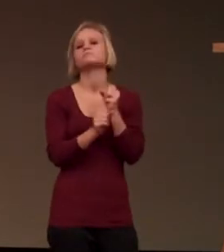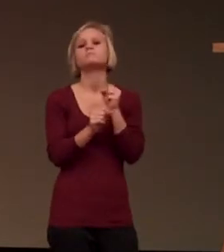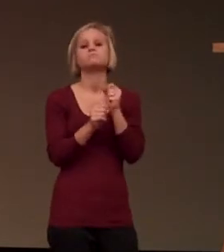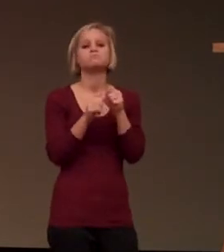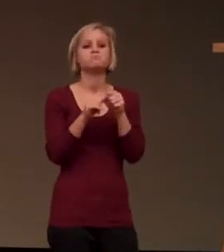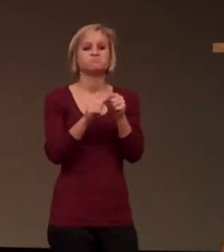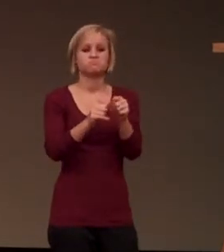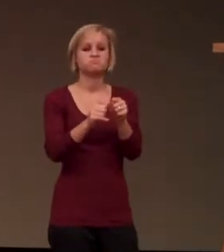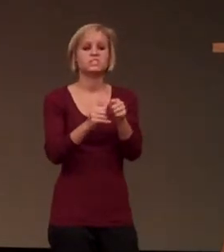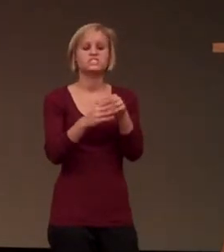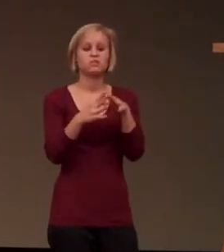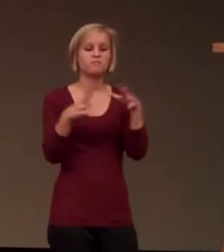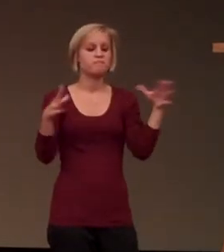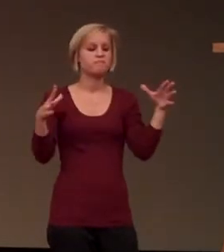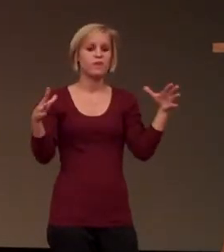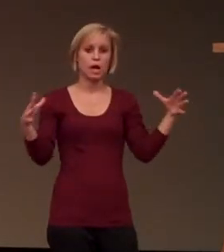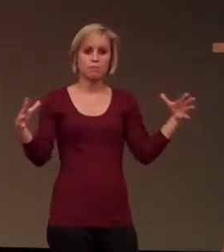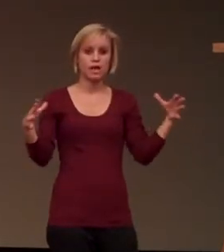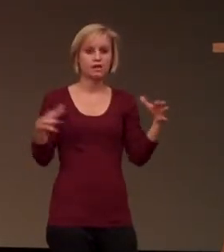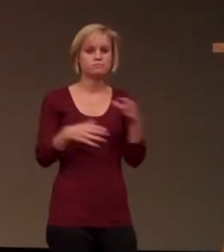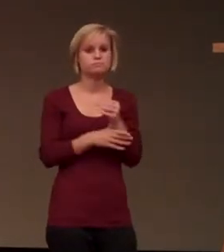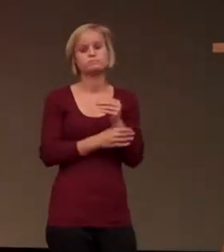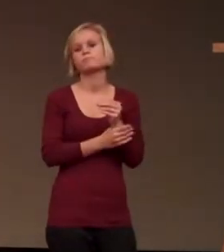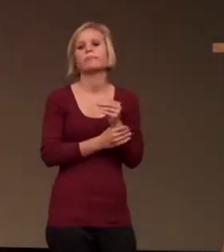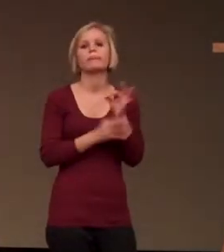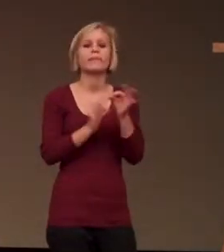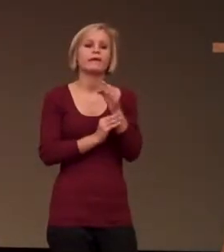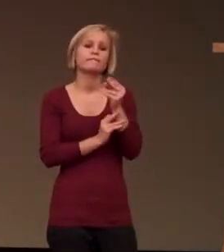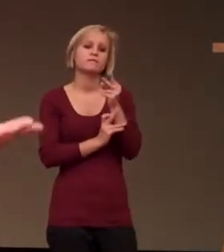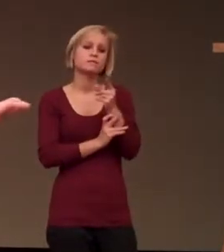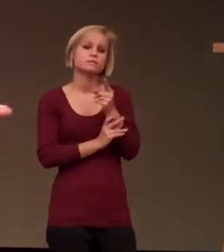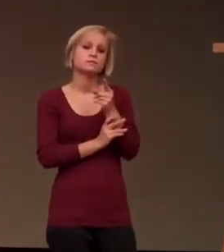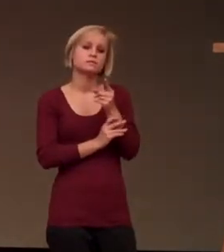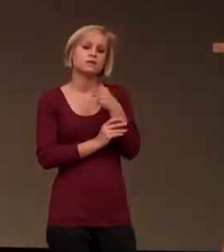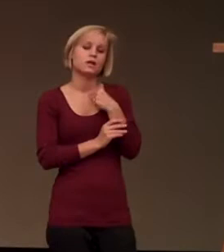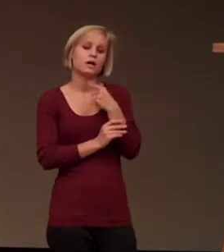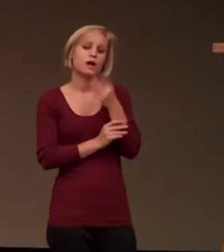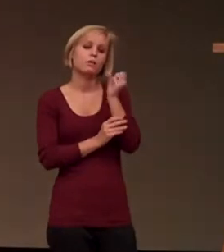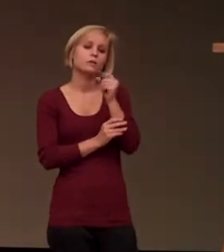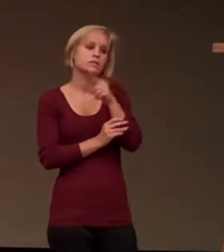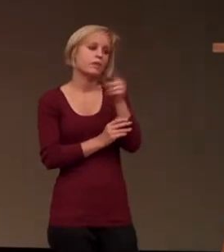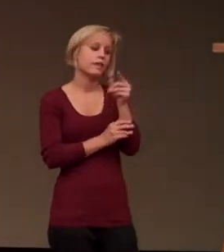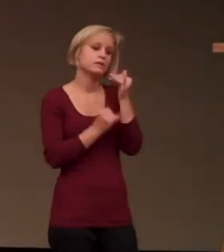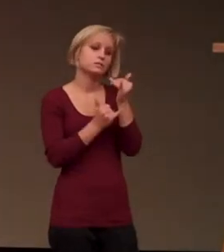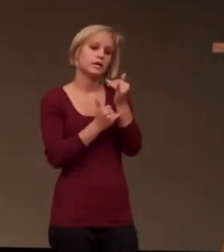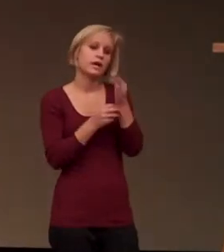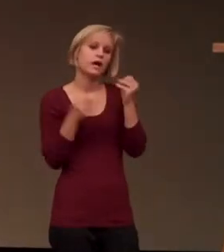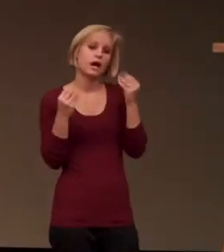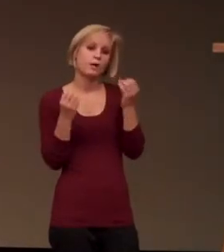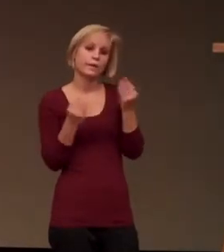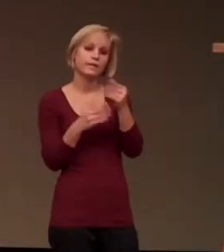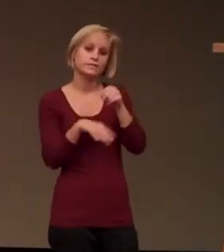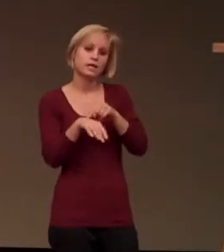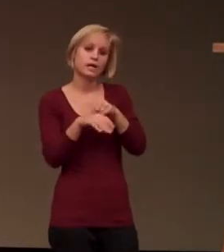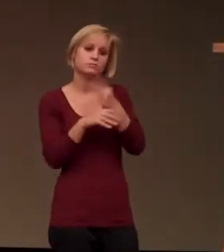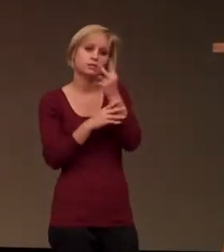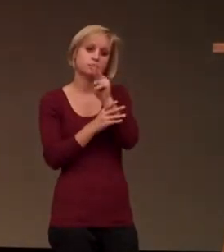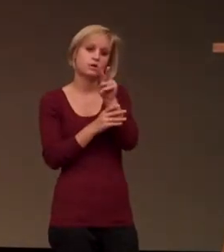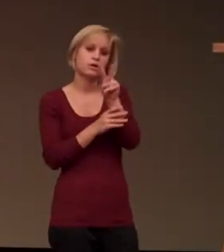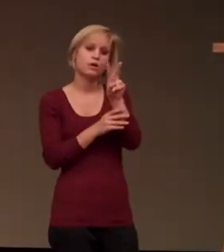very big, and it will remain large. You know, I was there today, and how many times did I see a